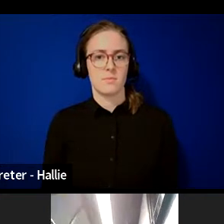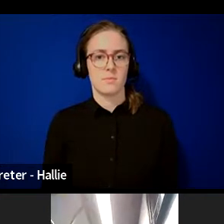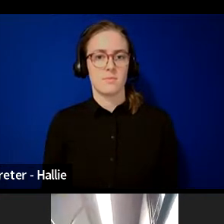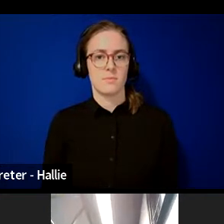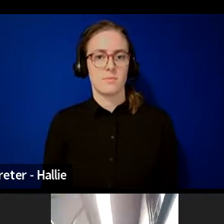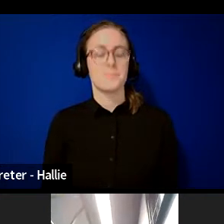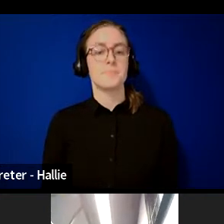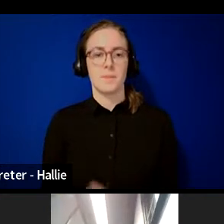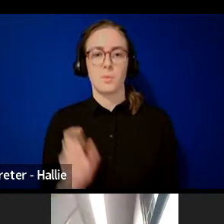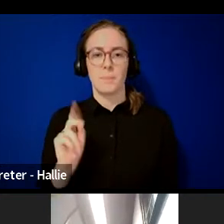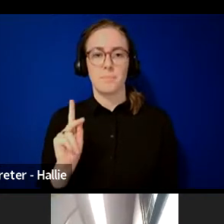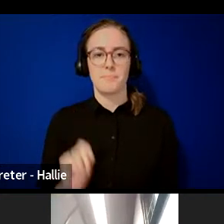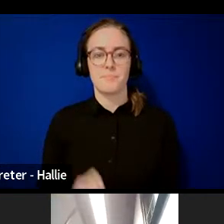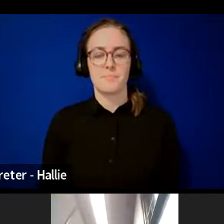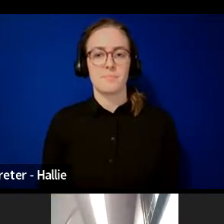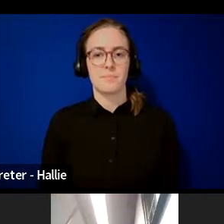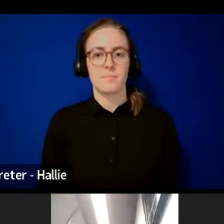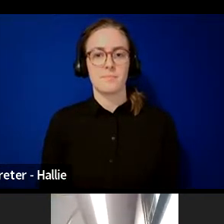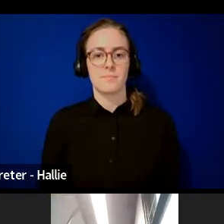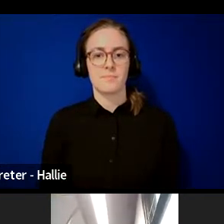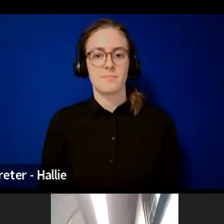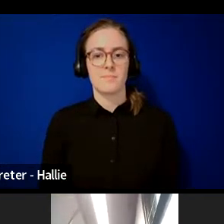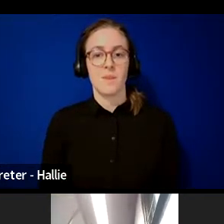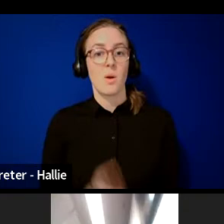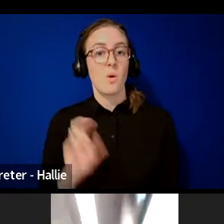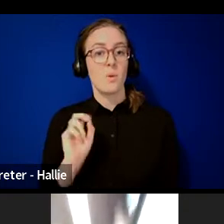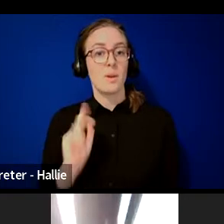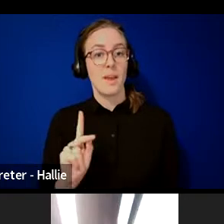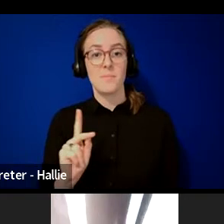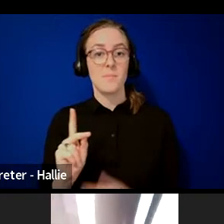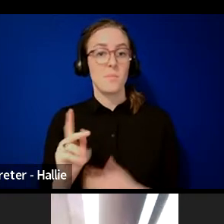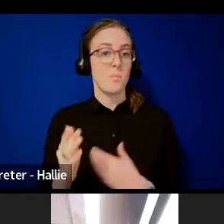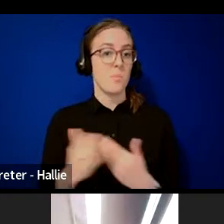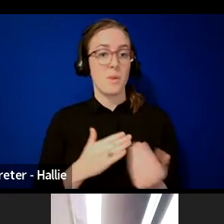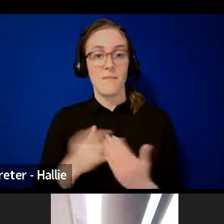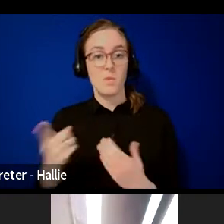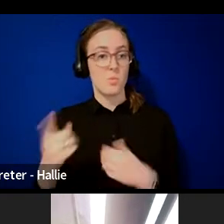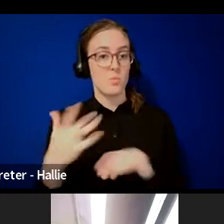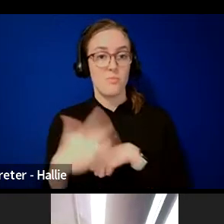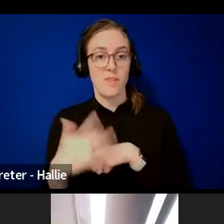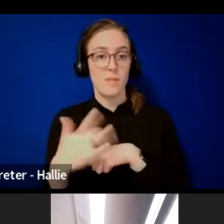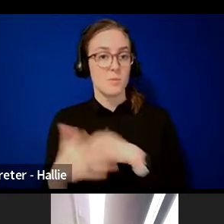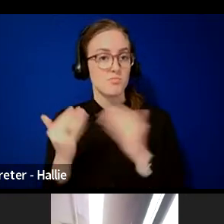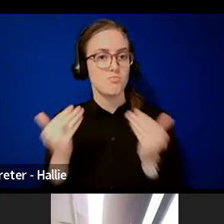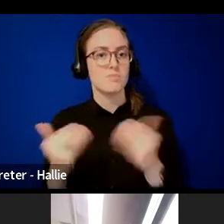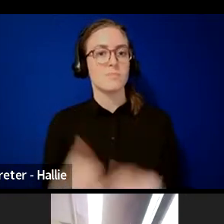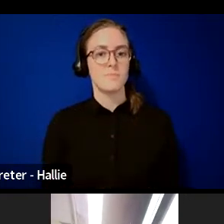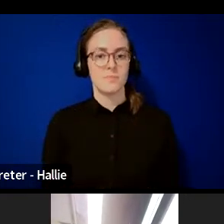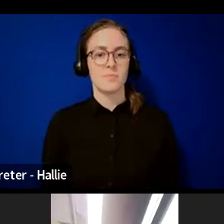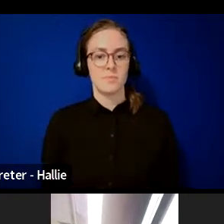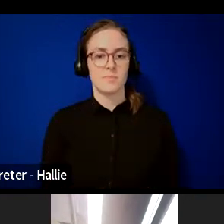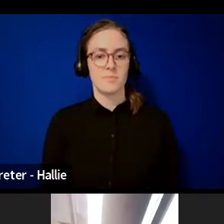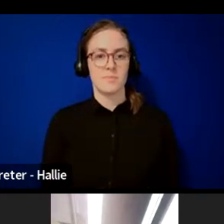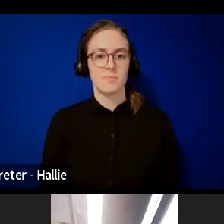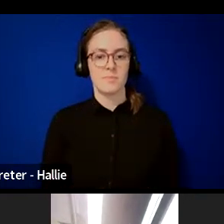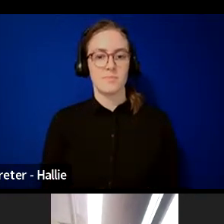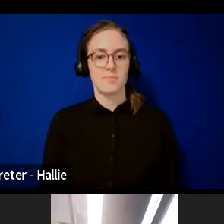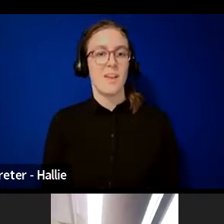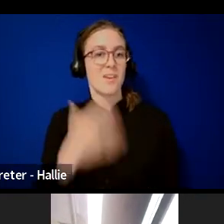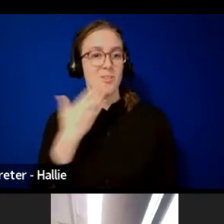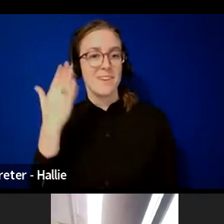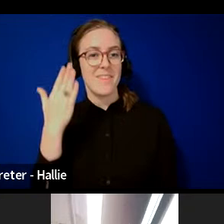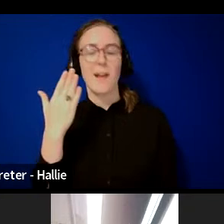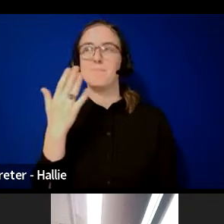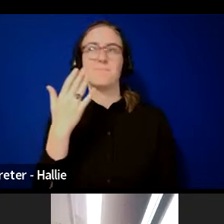Okay. Okay, gentlemen, whenever you're available, feel free to go ahead. Good morning. I'm sorry. Good